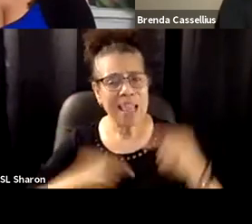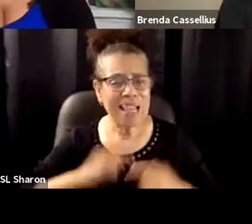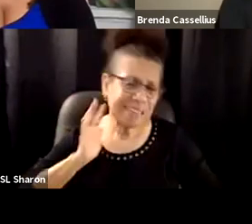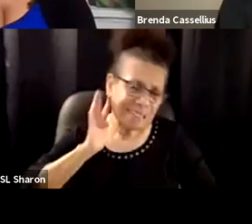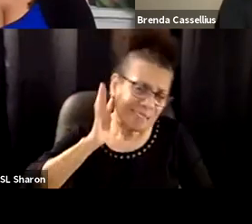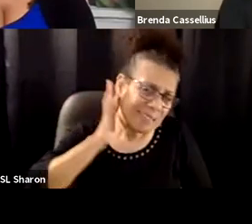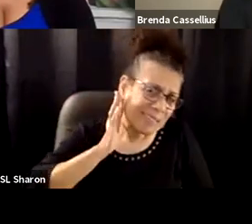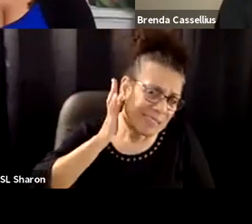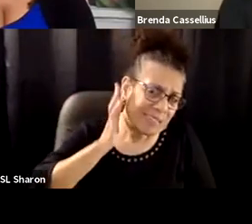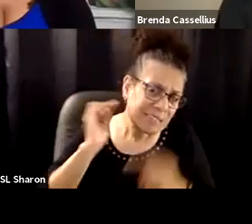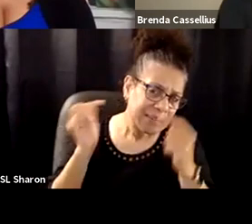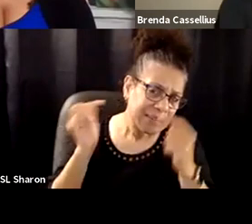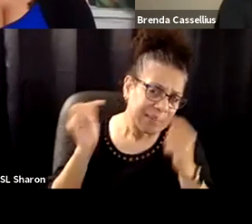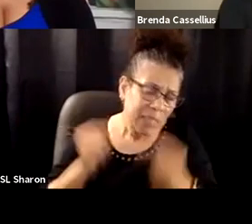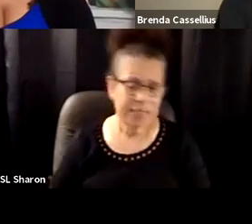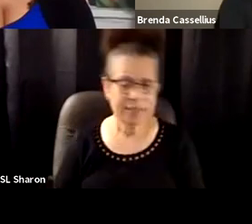did